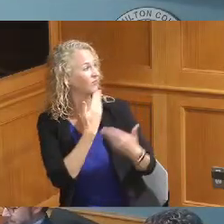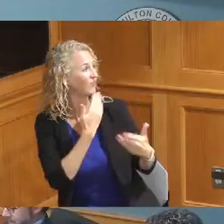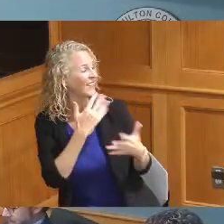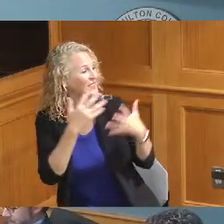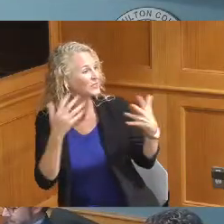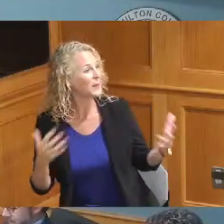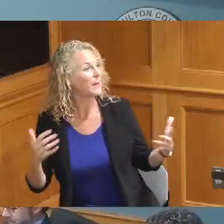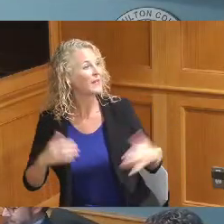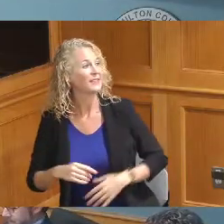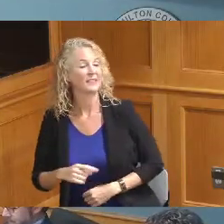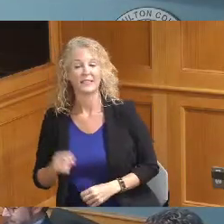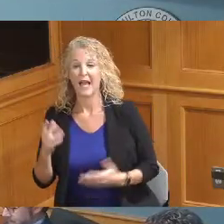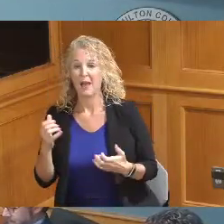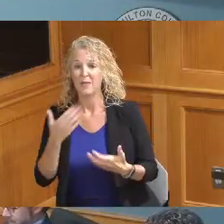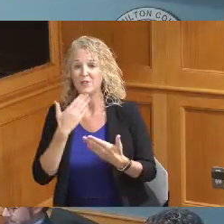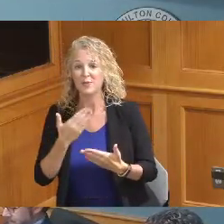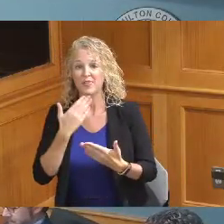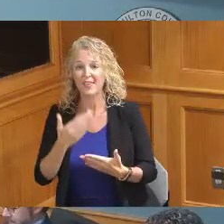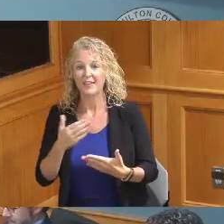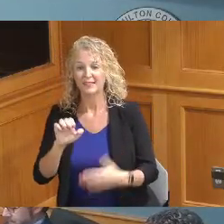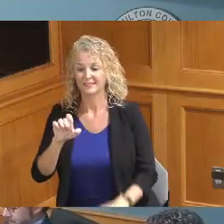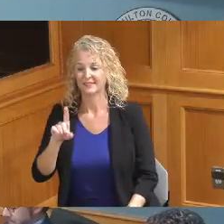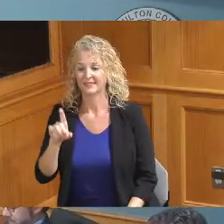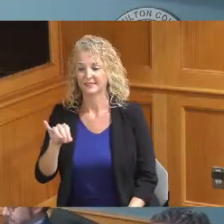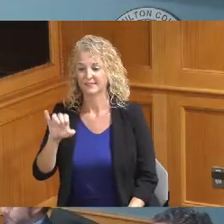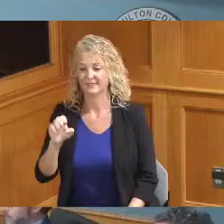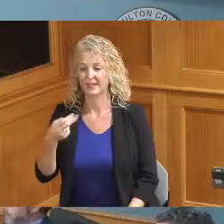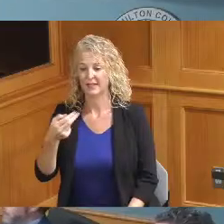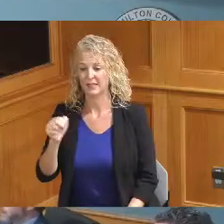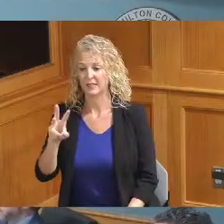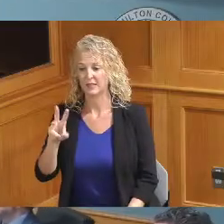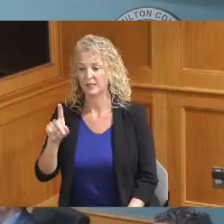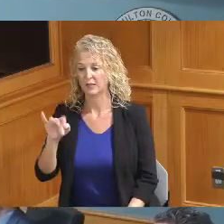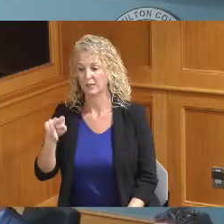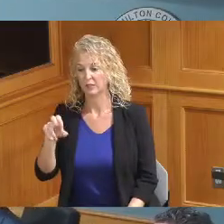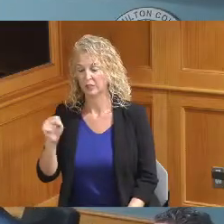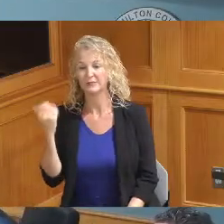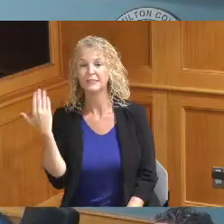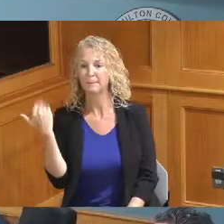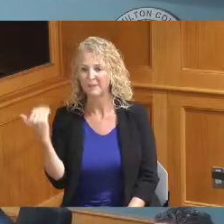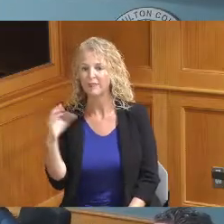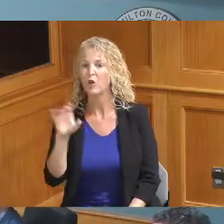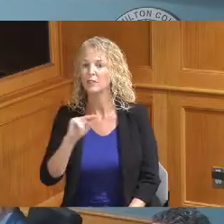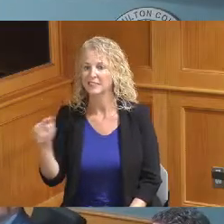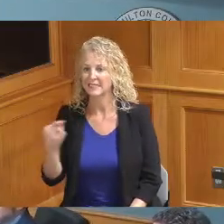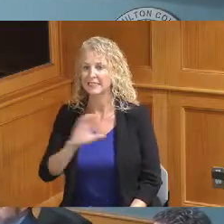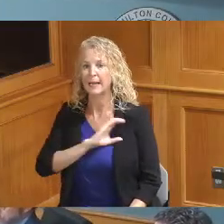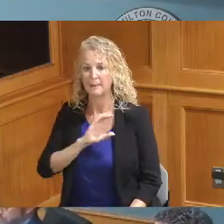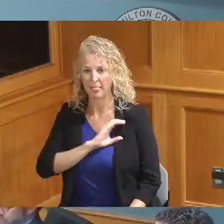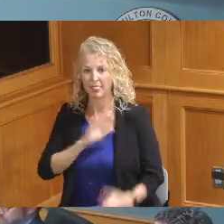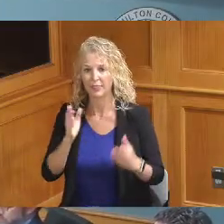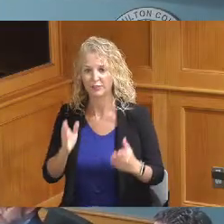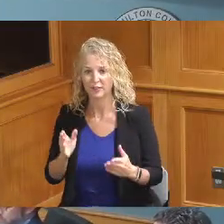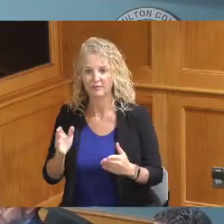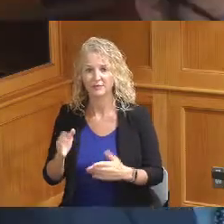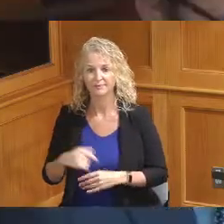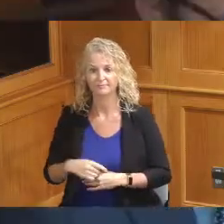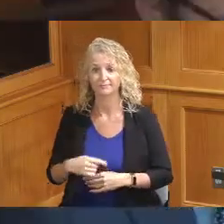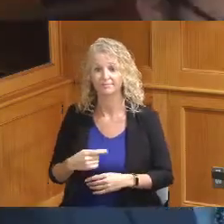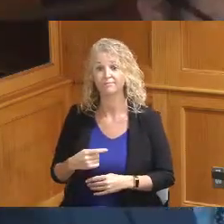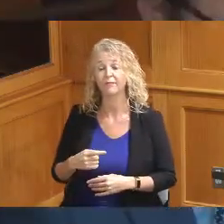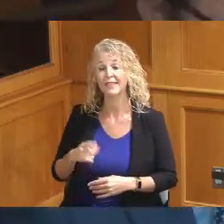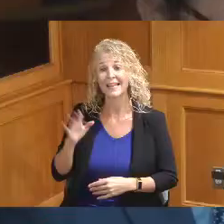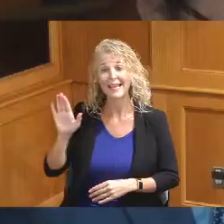much. Wanted to thank Eddie Hawkins, former Cincinnati police officer, and we honored actually his